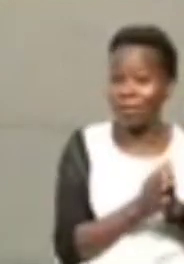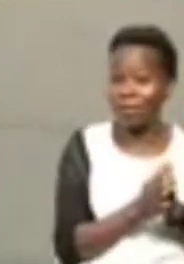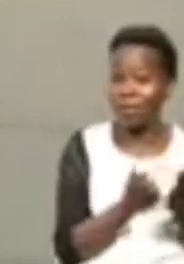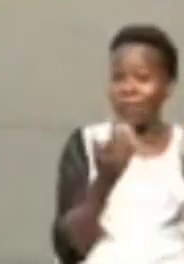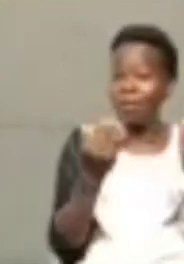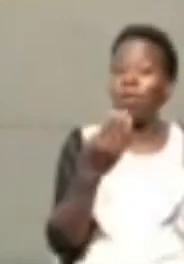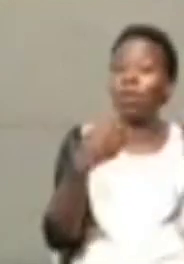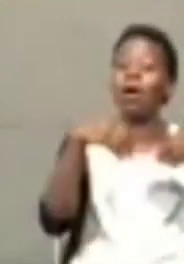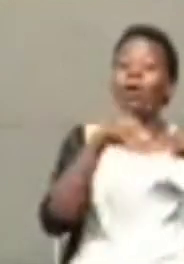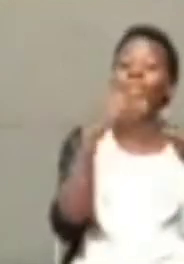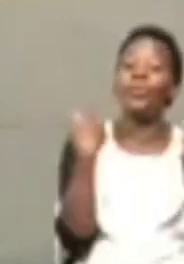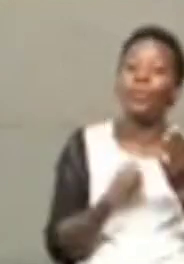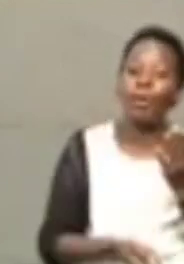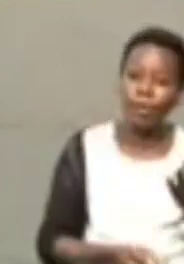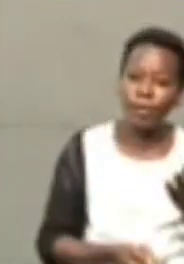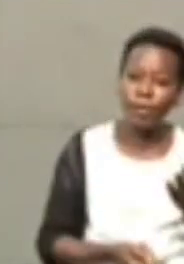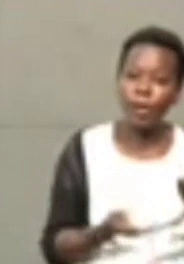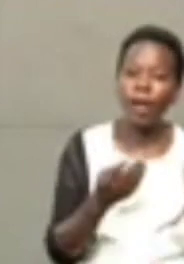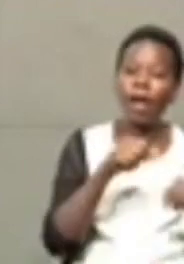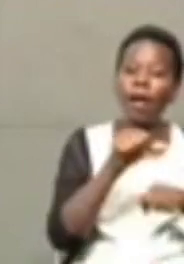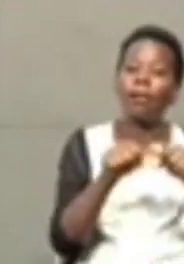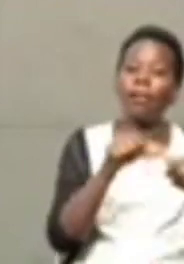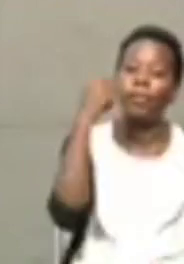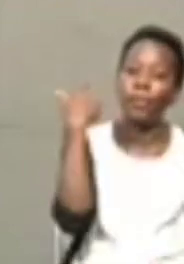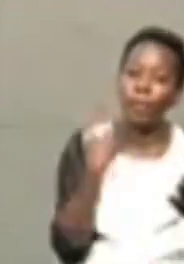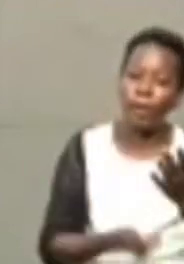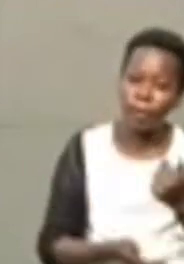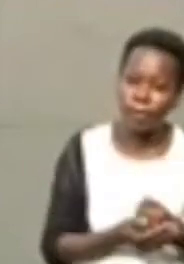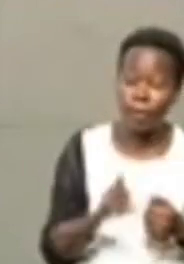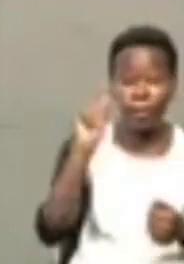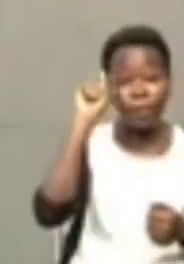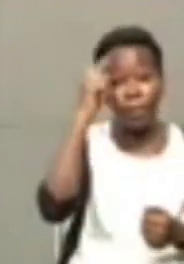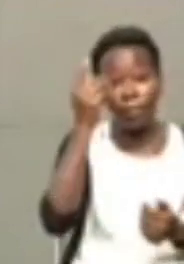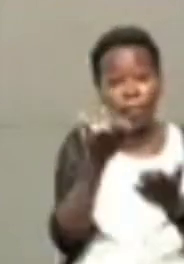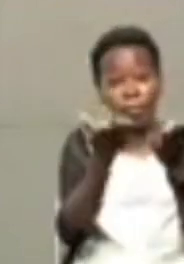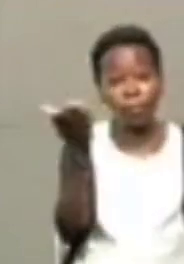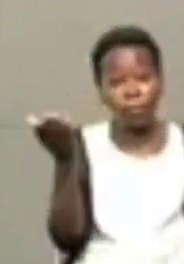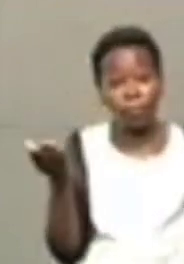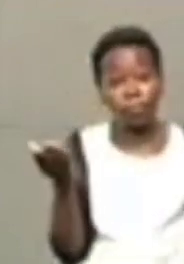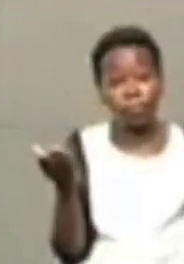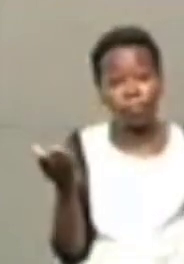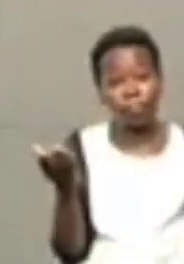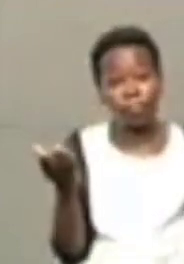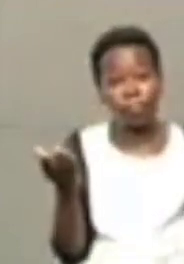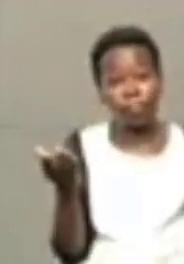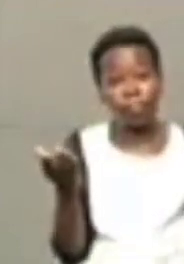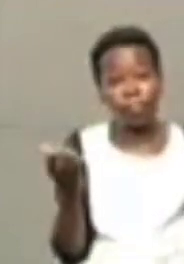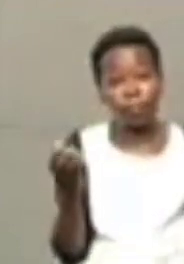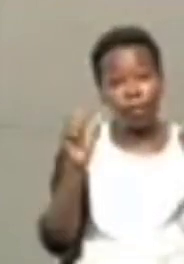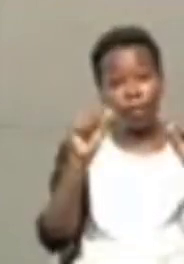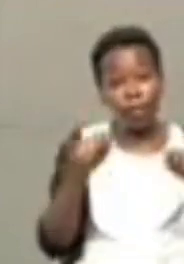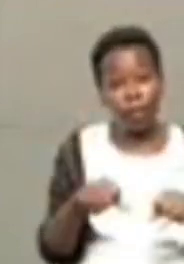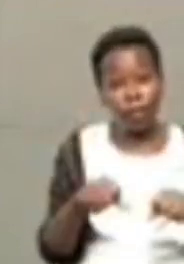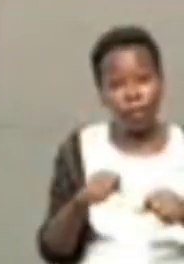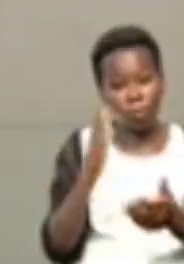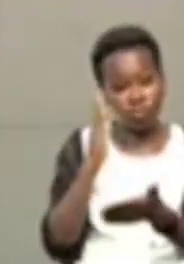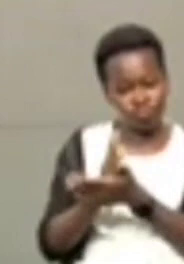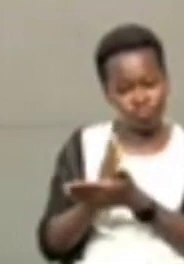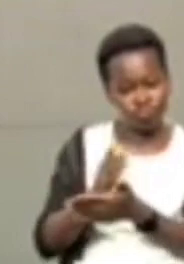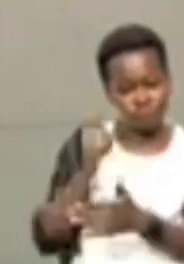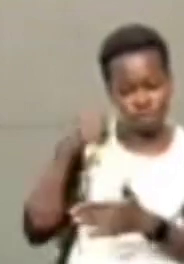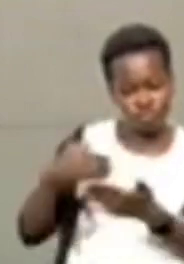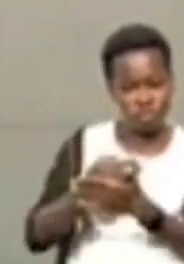what did you agree with them about? Government, we can put EFRIS to a